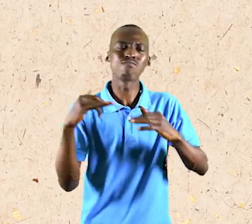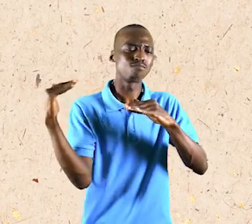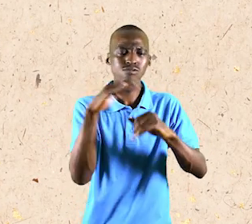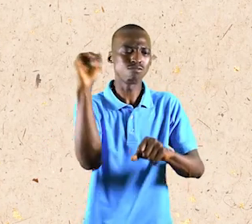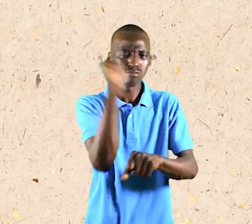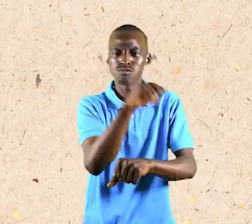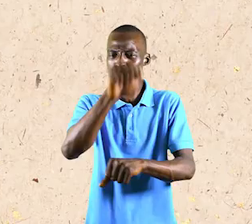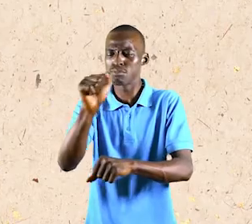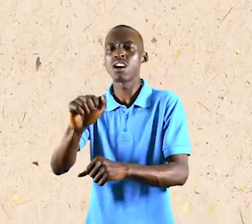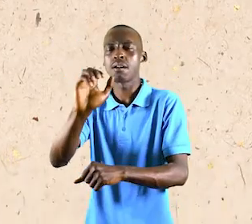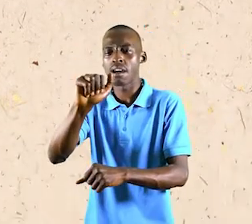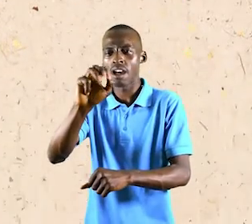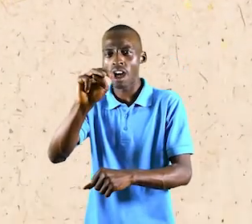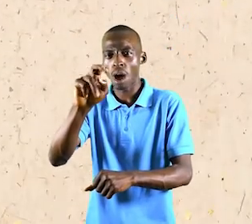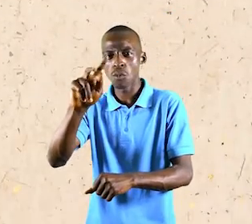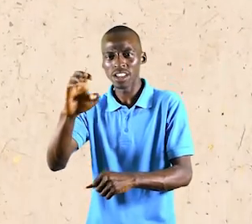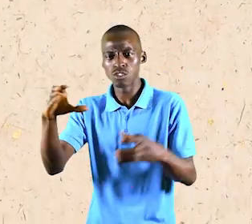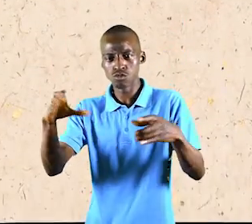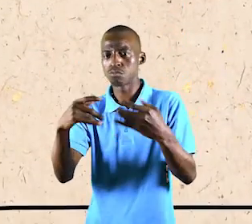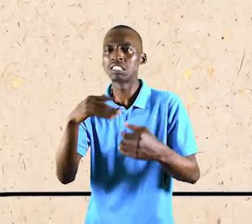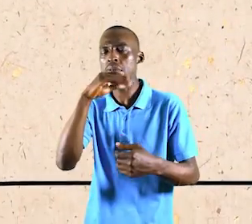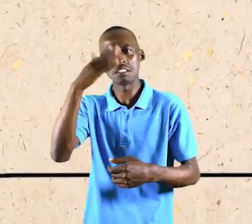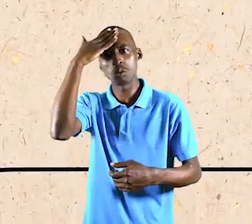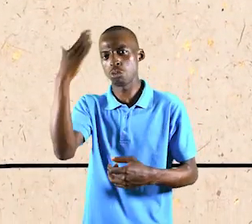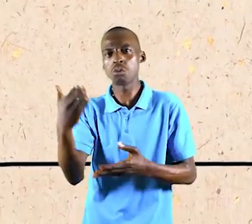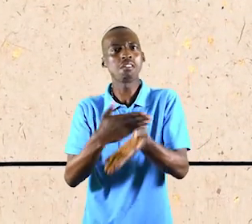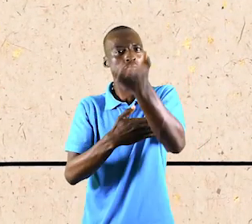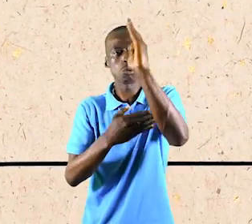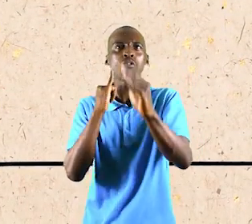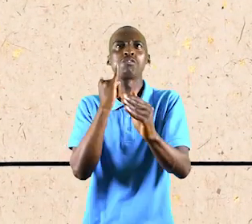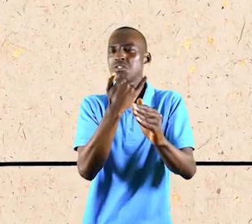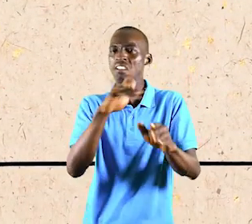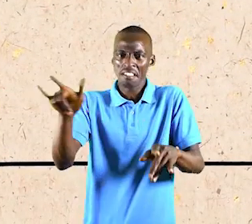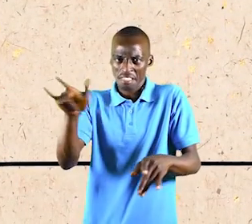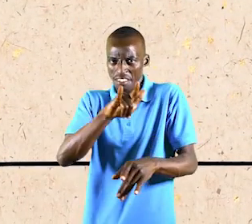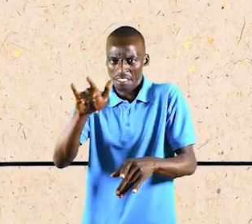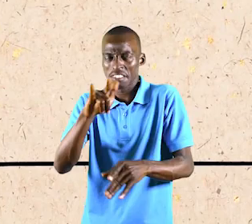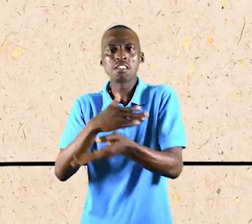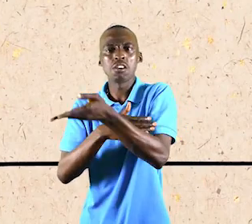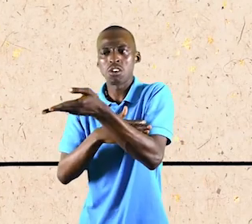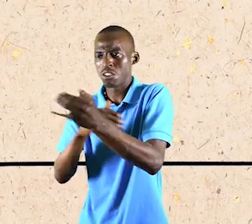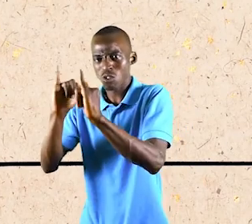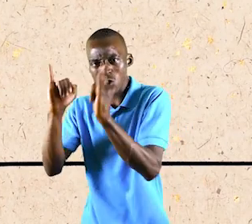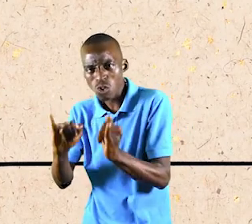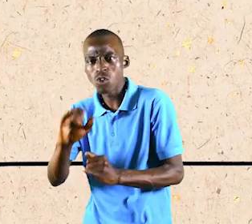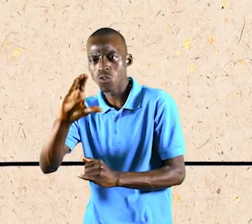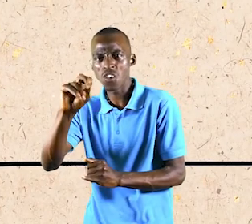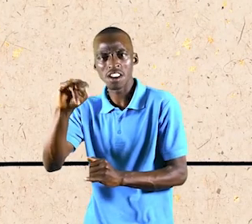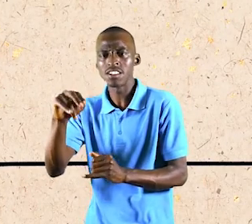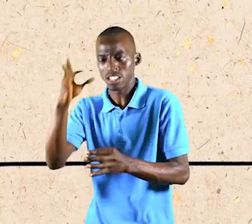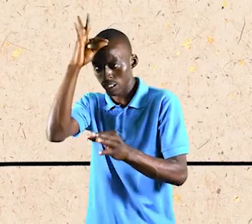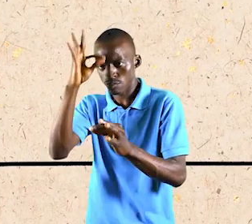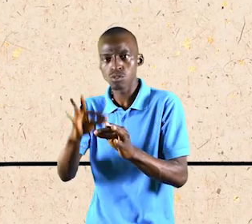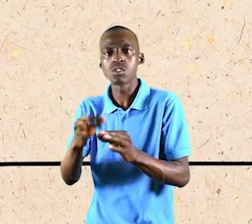against the Ammonites, but he was so unfamiliar with the God of Israel, he treats him like a Canaanite god. He vows to sacrifice